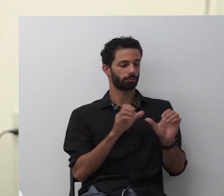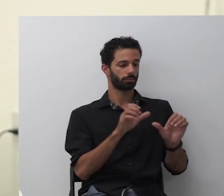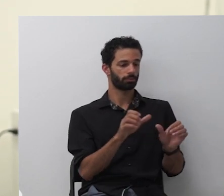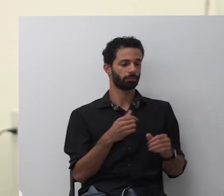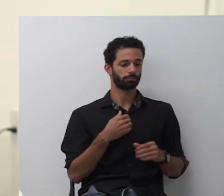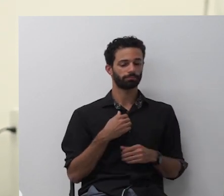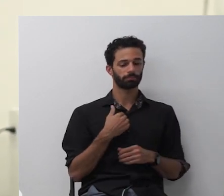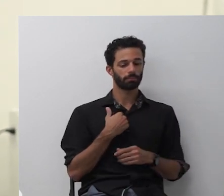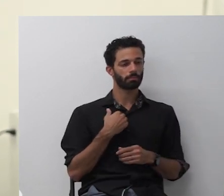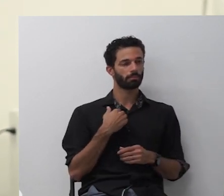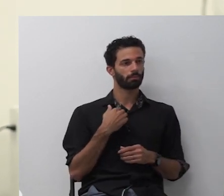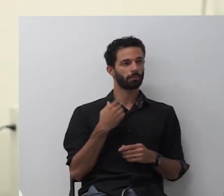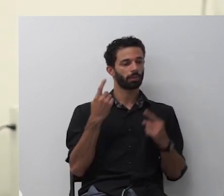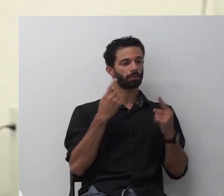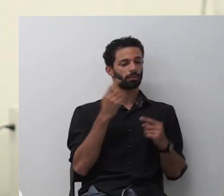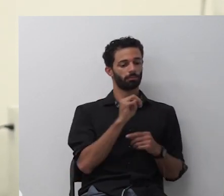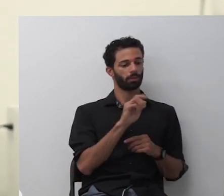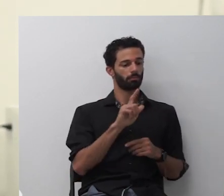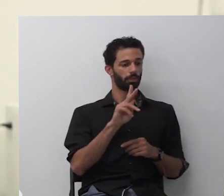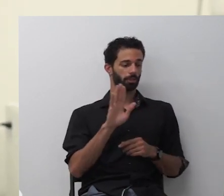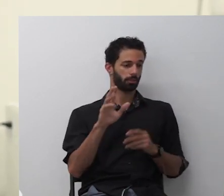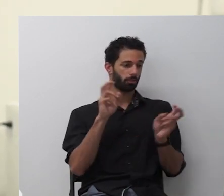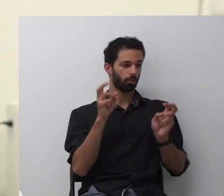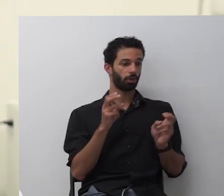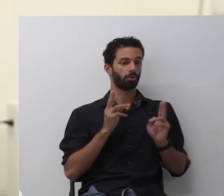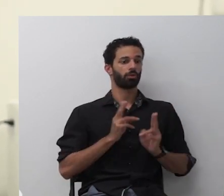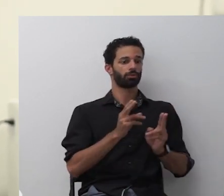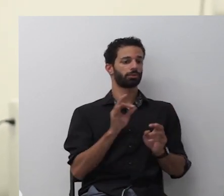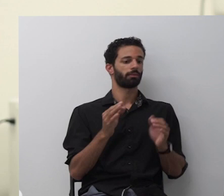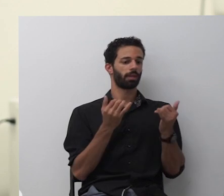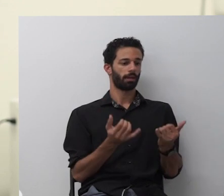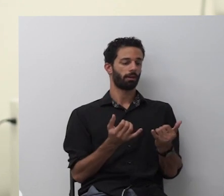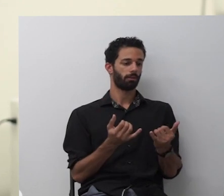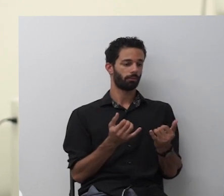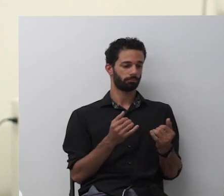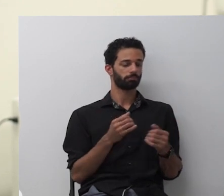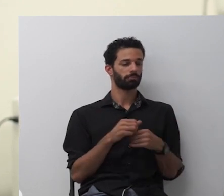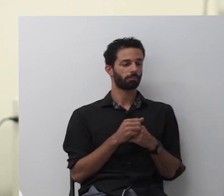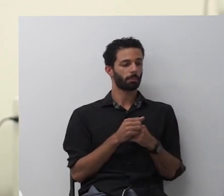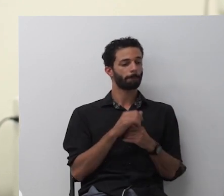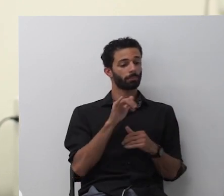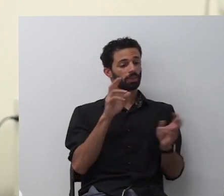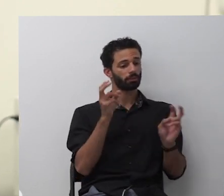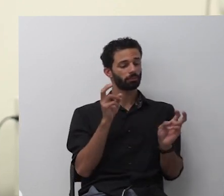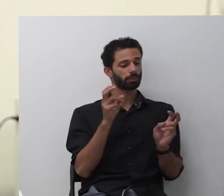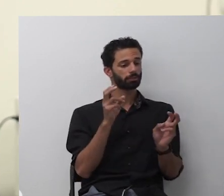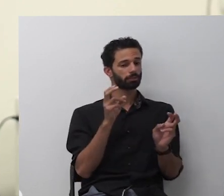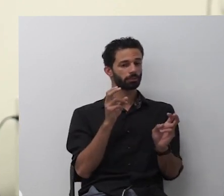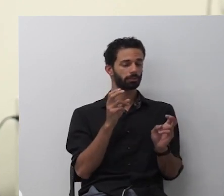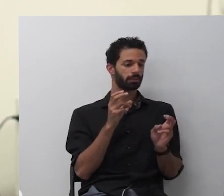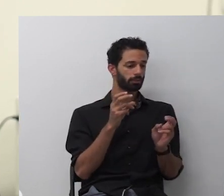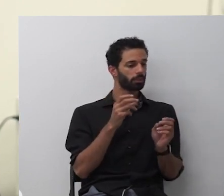Luther King Jr.'s quote about the urgency of now, a phrase that is in conversation with Grace Lee Boggs'